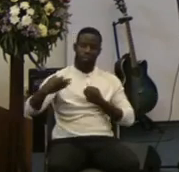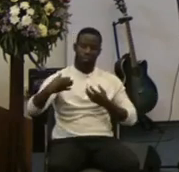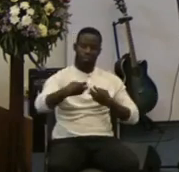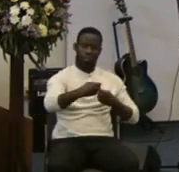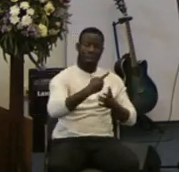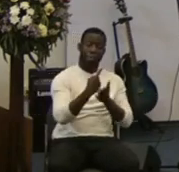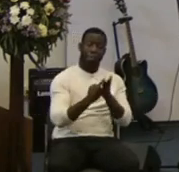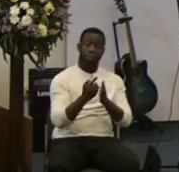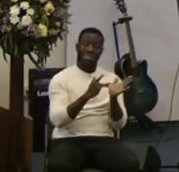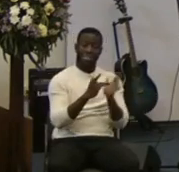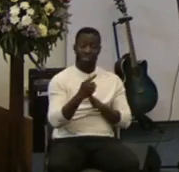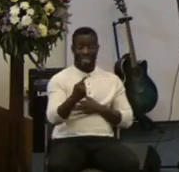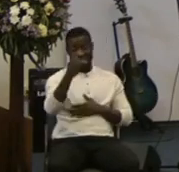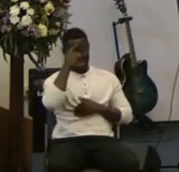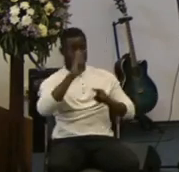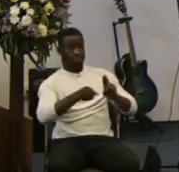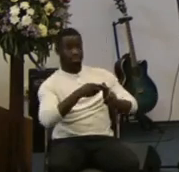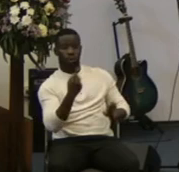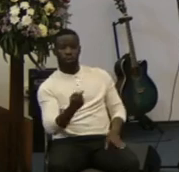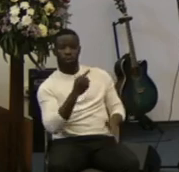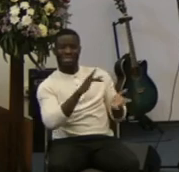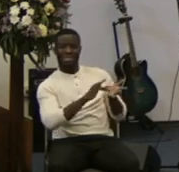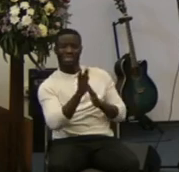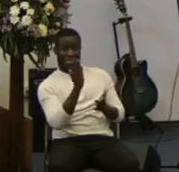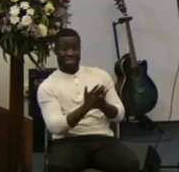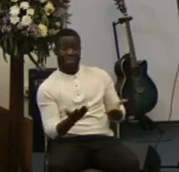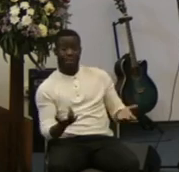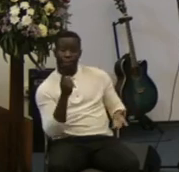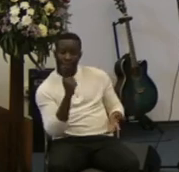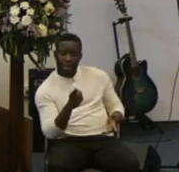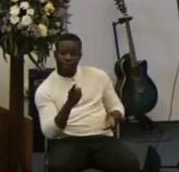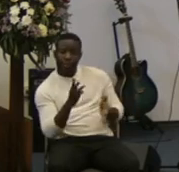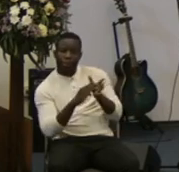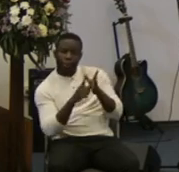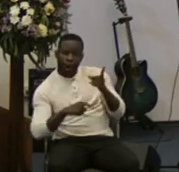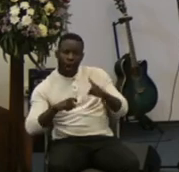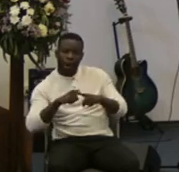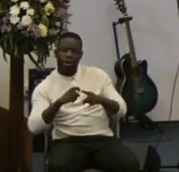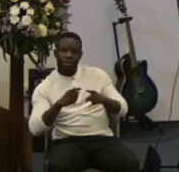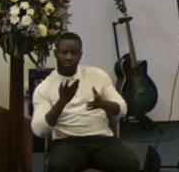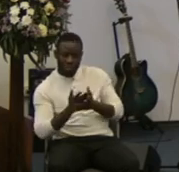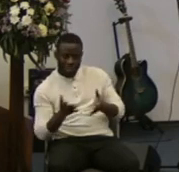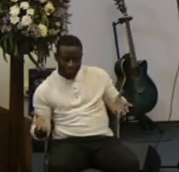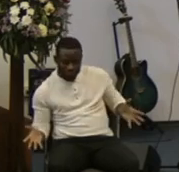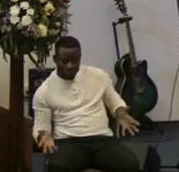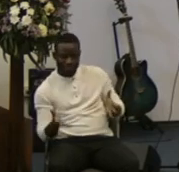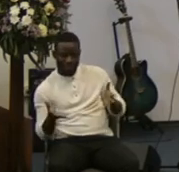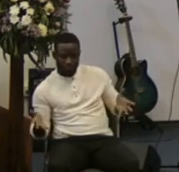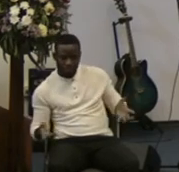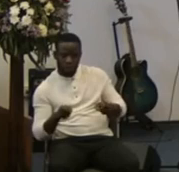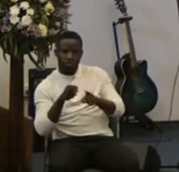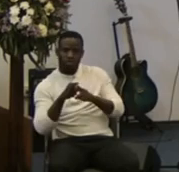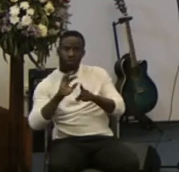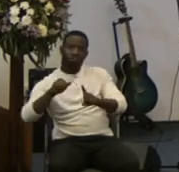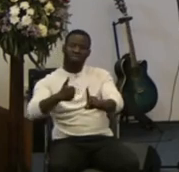about Jesus, who they think Jesus is. It's one of the things that Mark is really pushing as he writes